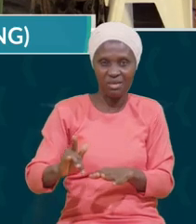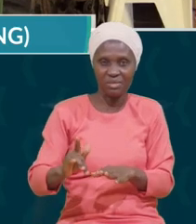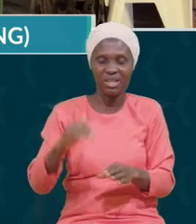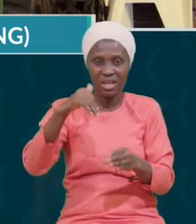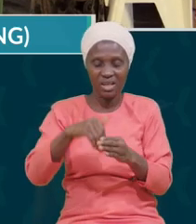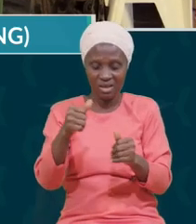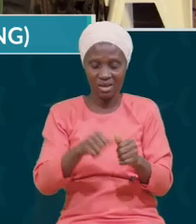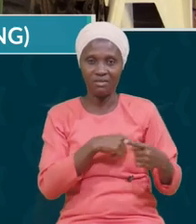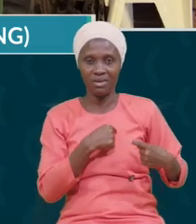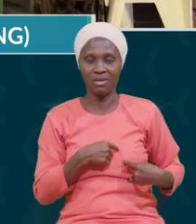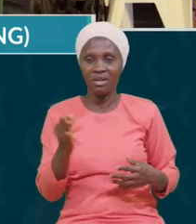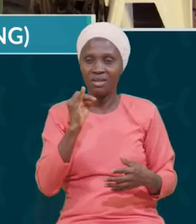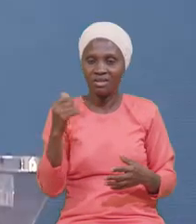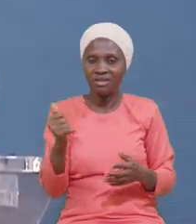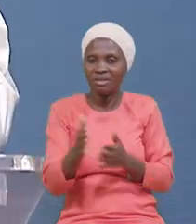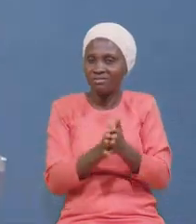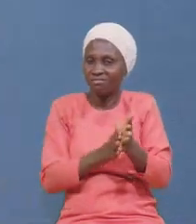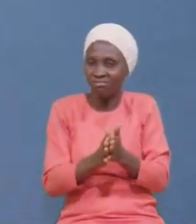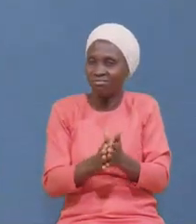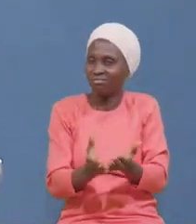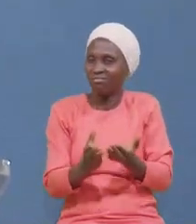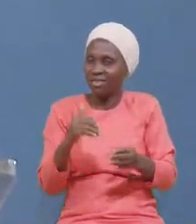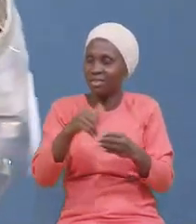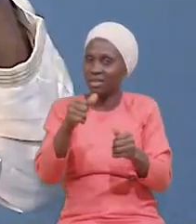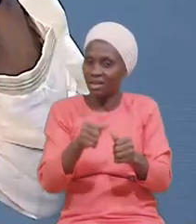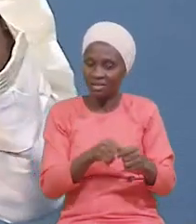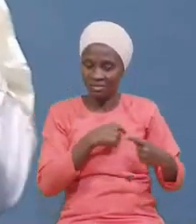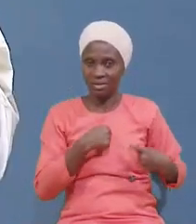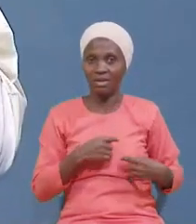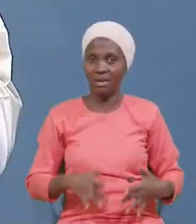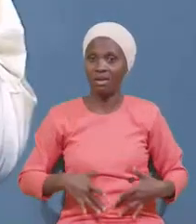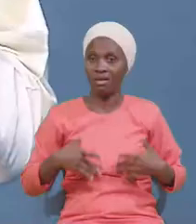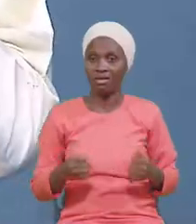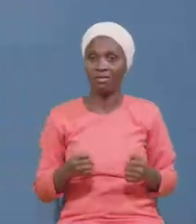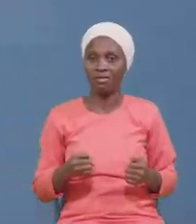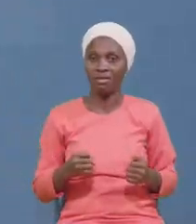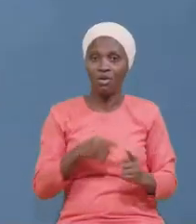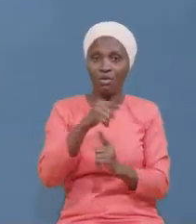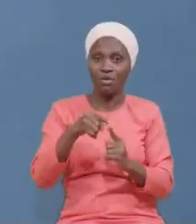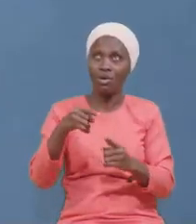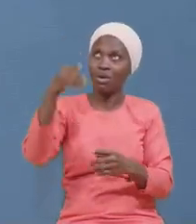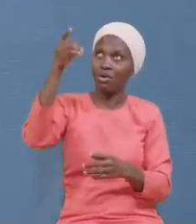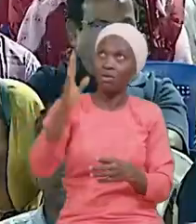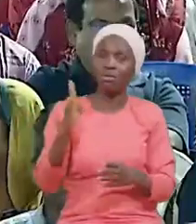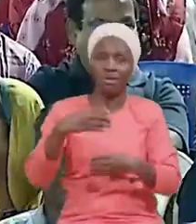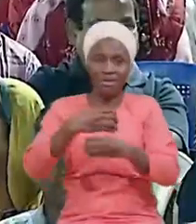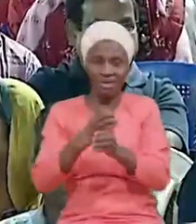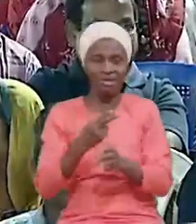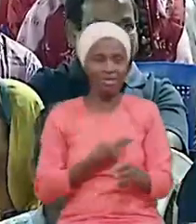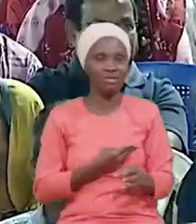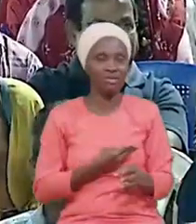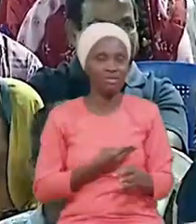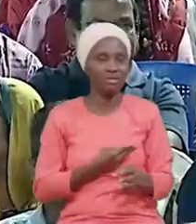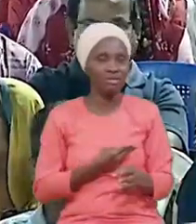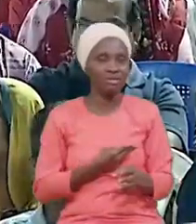There's a longing in every life. Eduru chuche prati jeevithamlo ala chestaru. When God created us, devudu manalni enduku srujinchadu? He